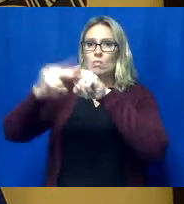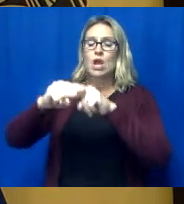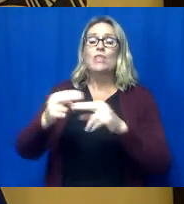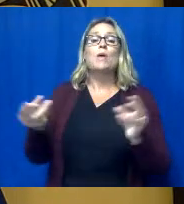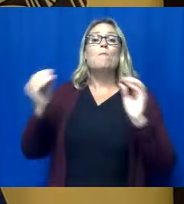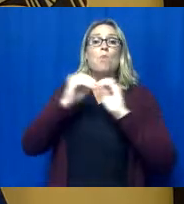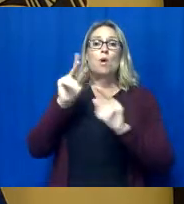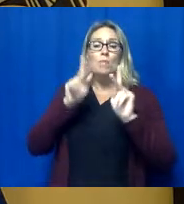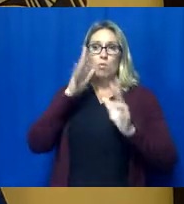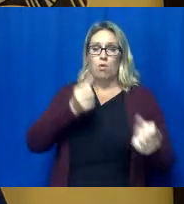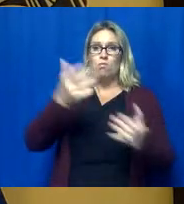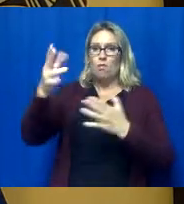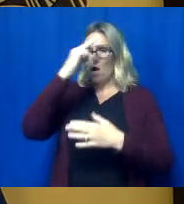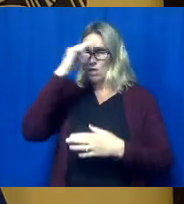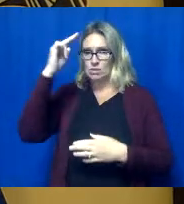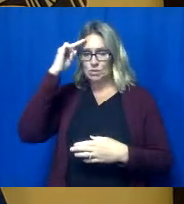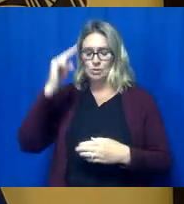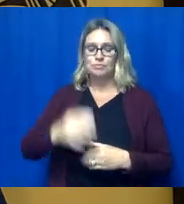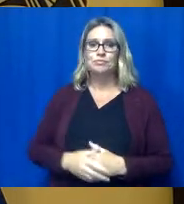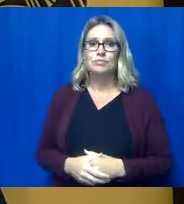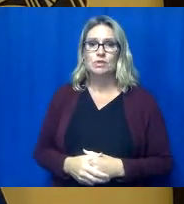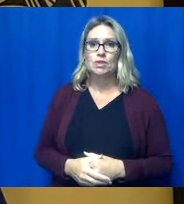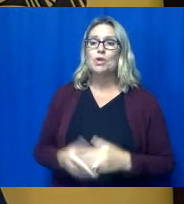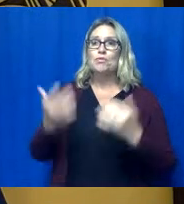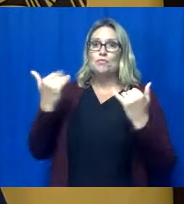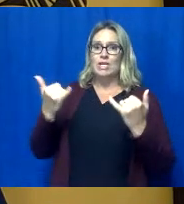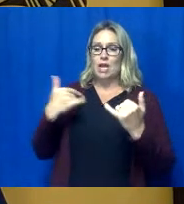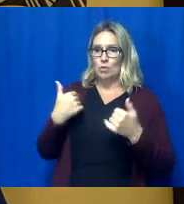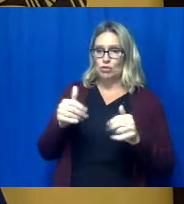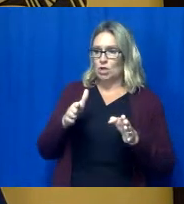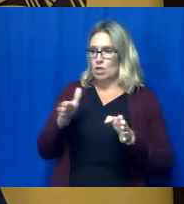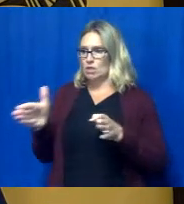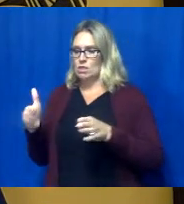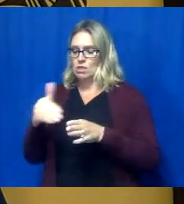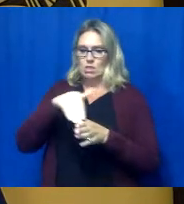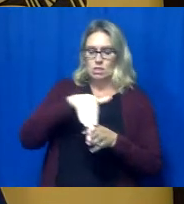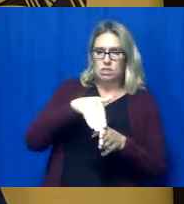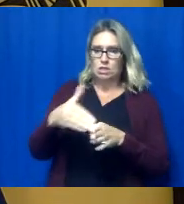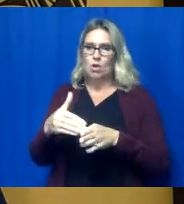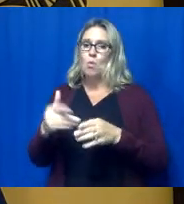care. We are now at that tipping point. By acting